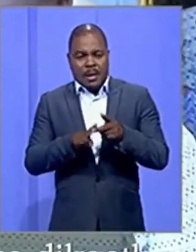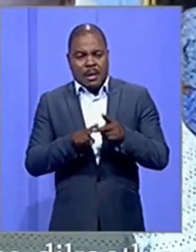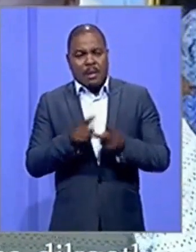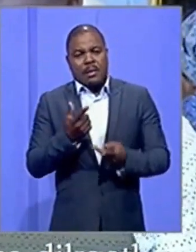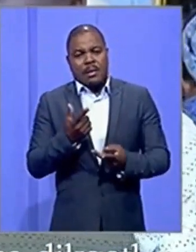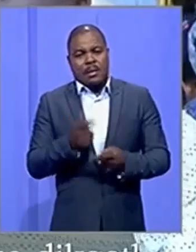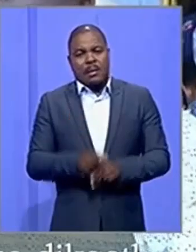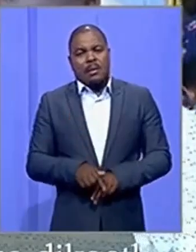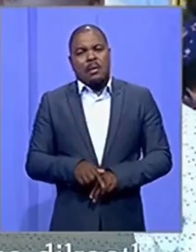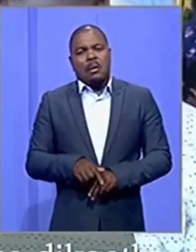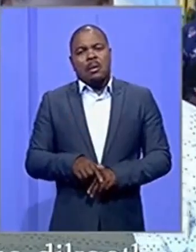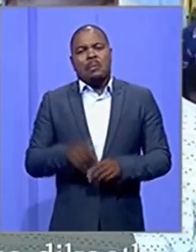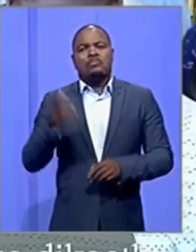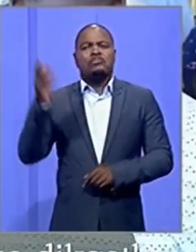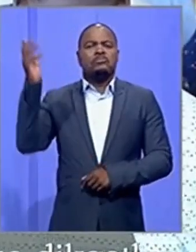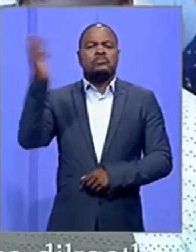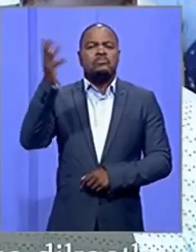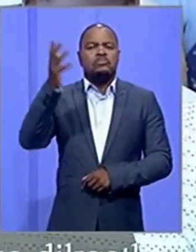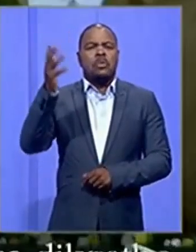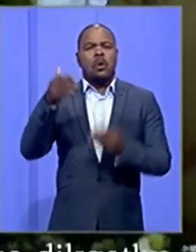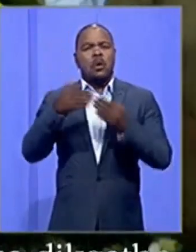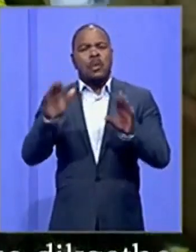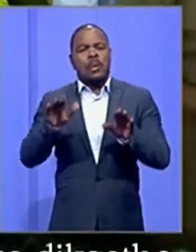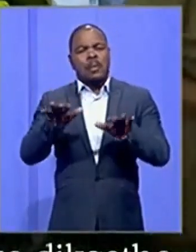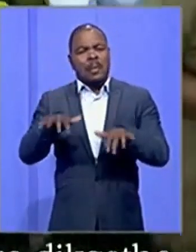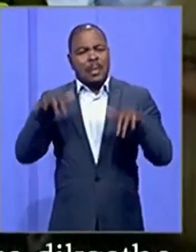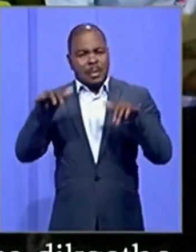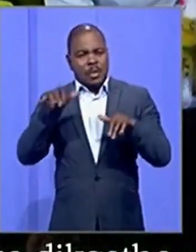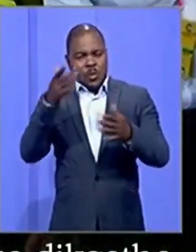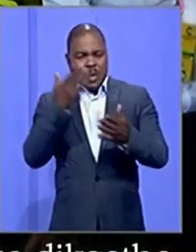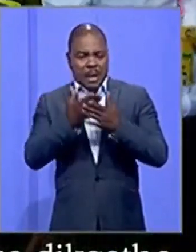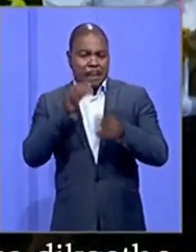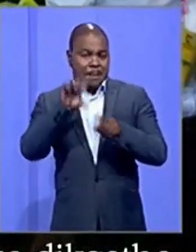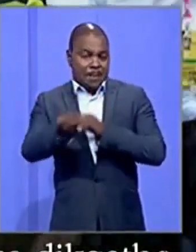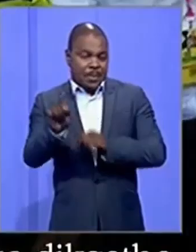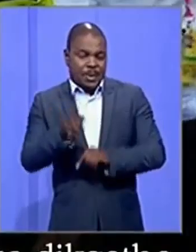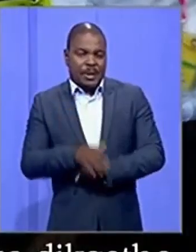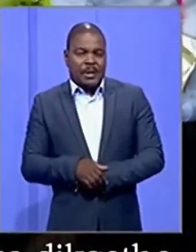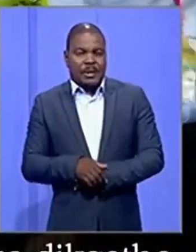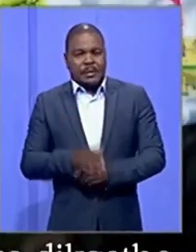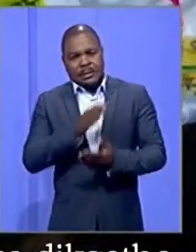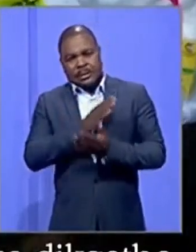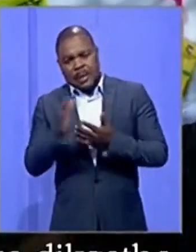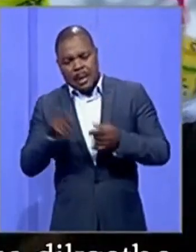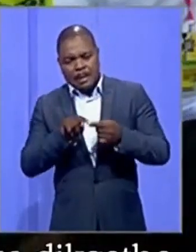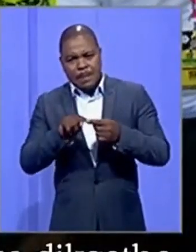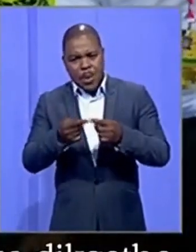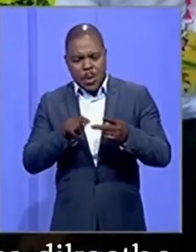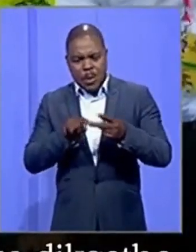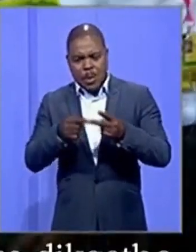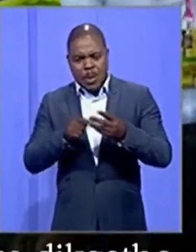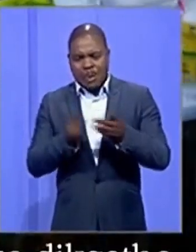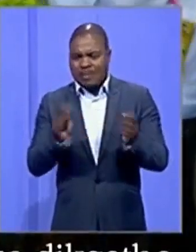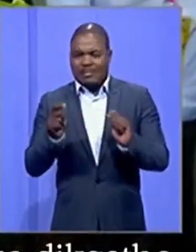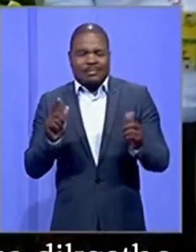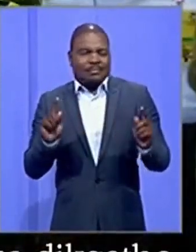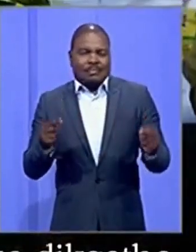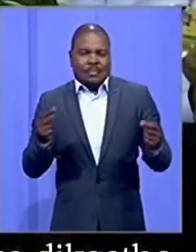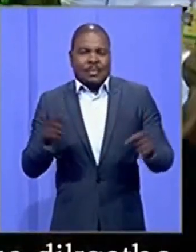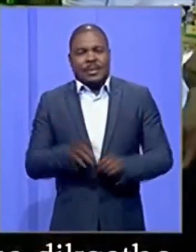ya setjhaba o tla fitlhella hore tse ding ka dintlha ke dintlha tse ileng ha di fetolle